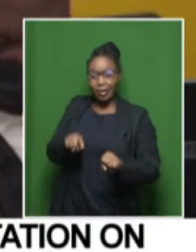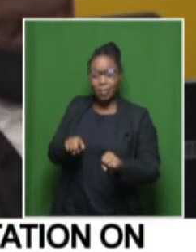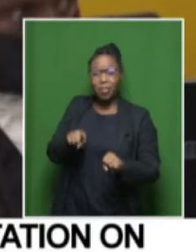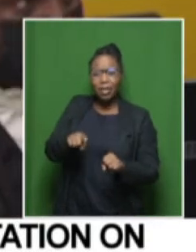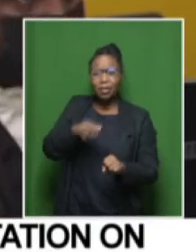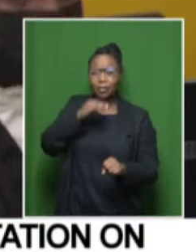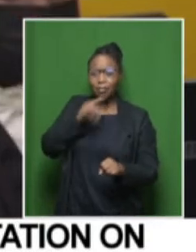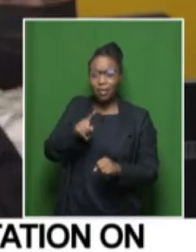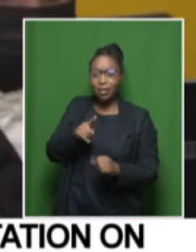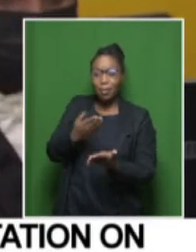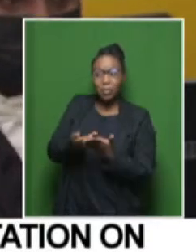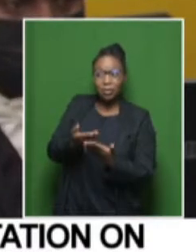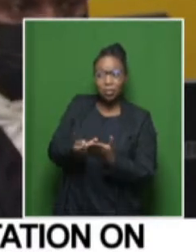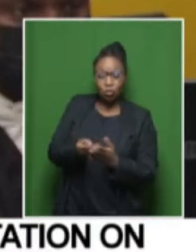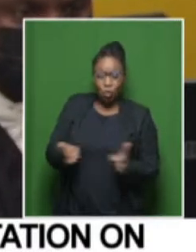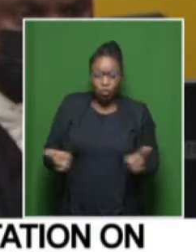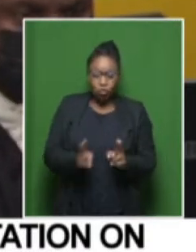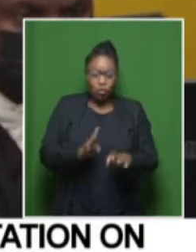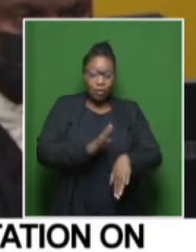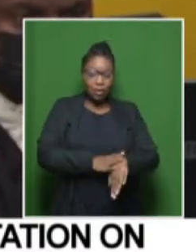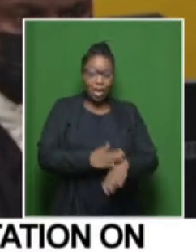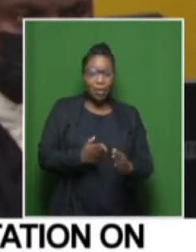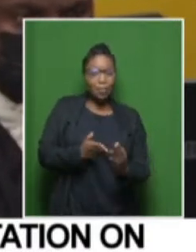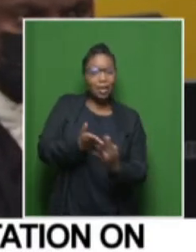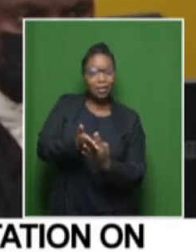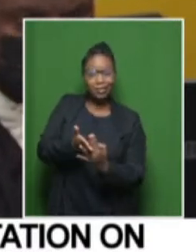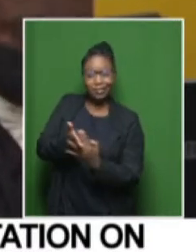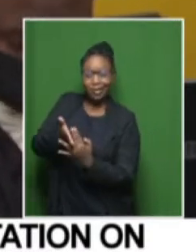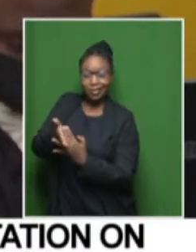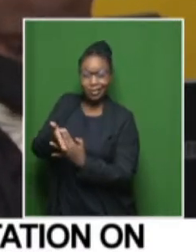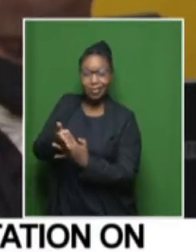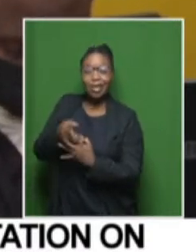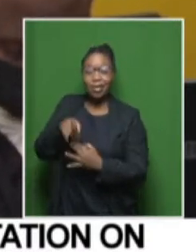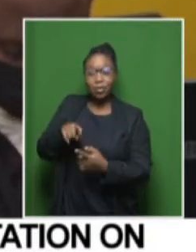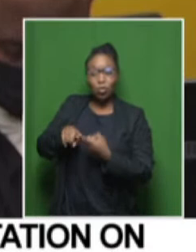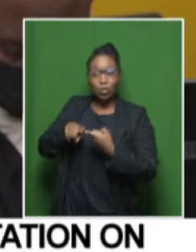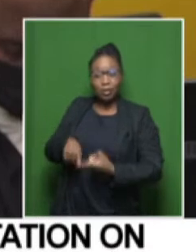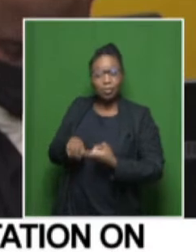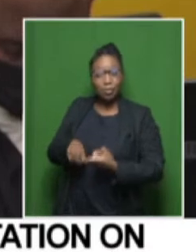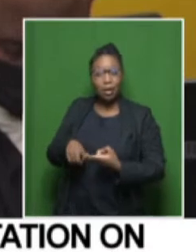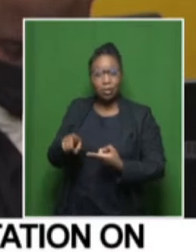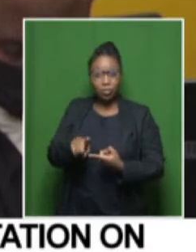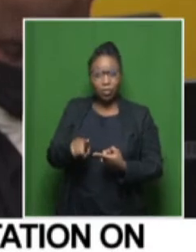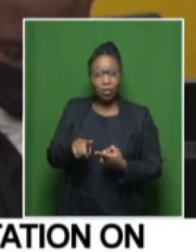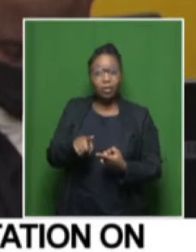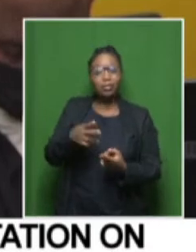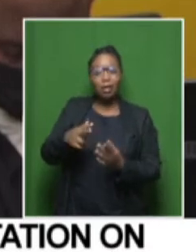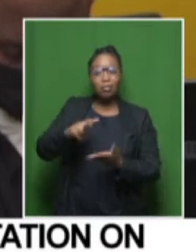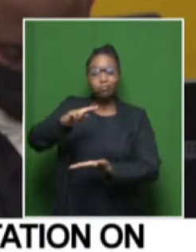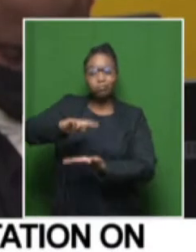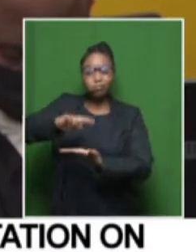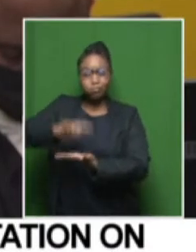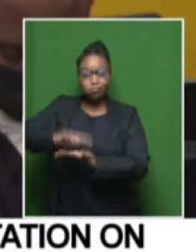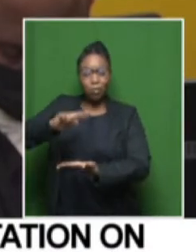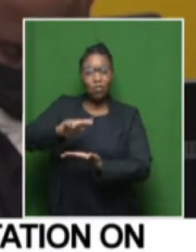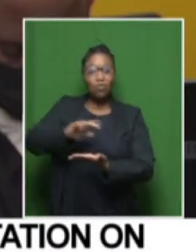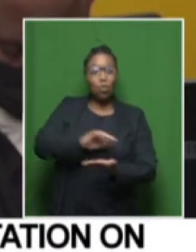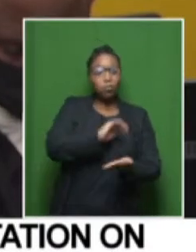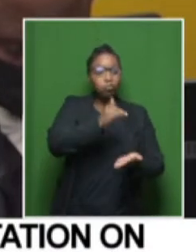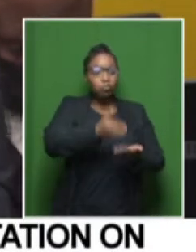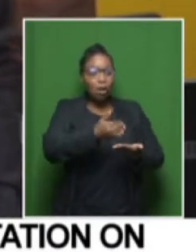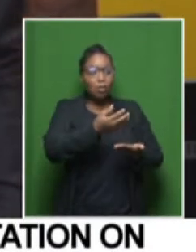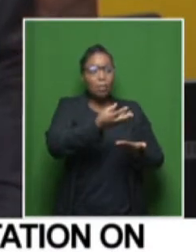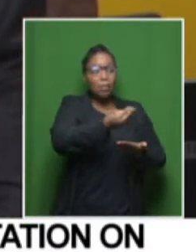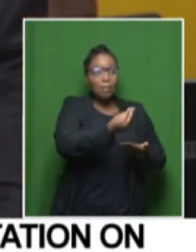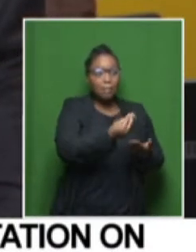of short-term access, which would be depend on the approval by trustees of each fund. Let